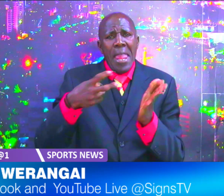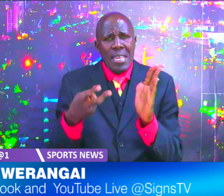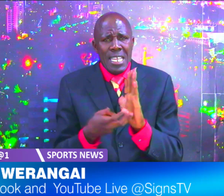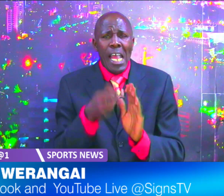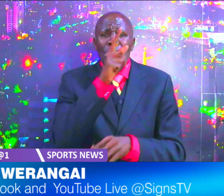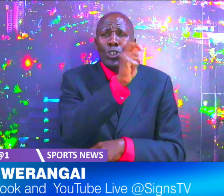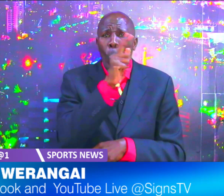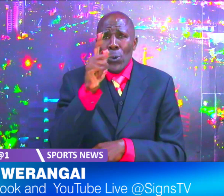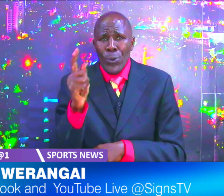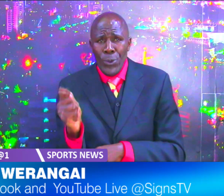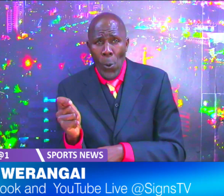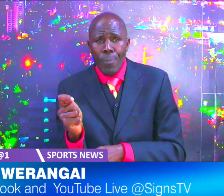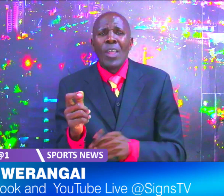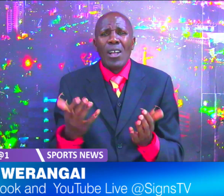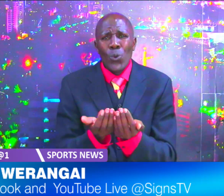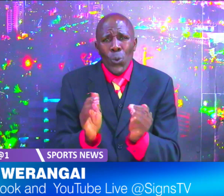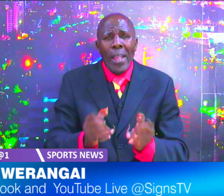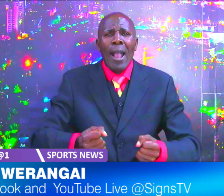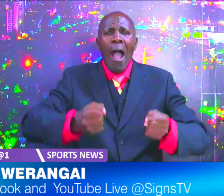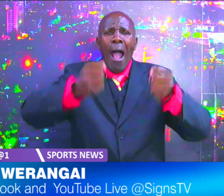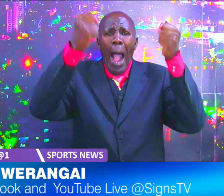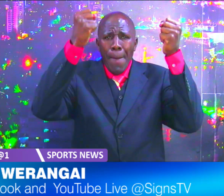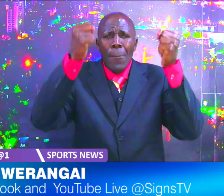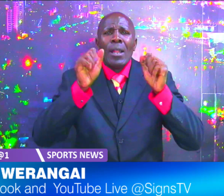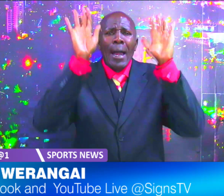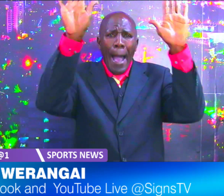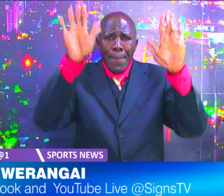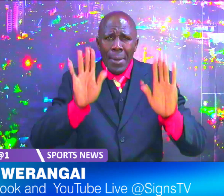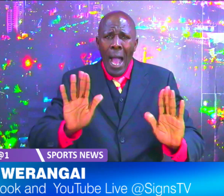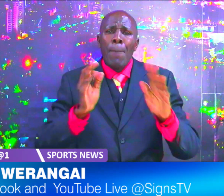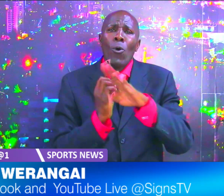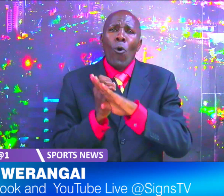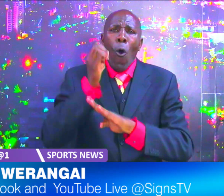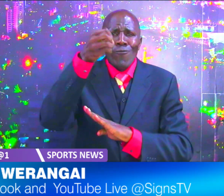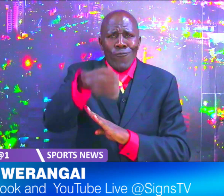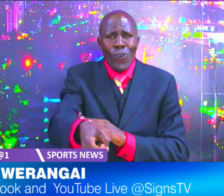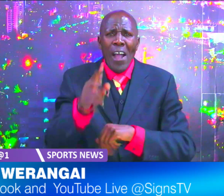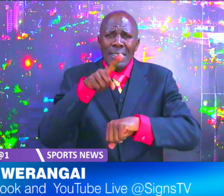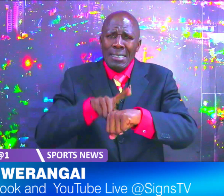The results means that Tottenham's Carabao Cup campaign is over,